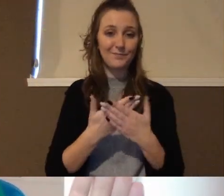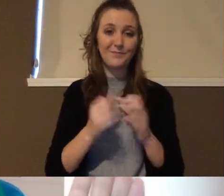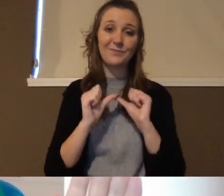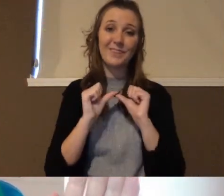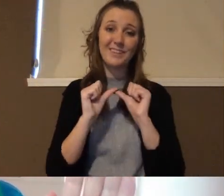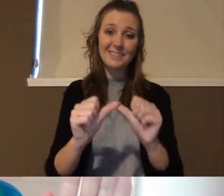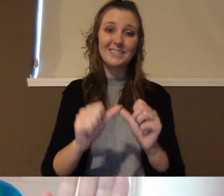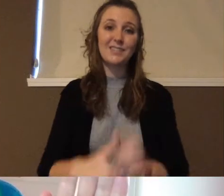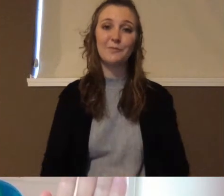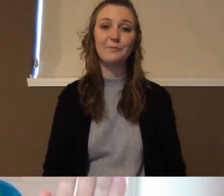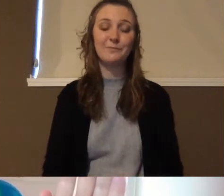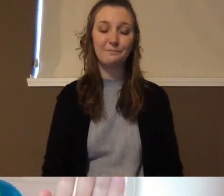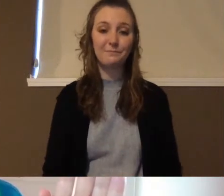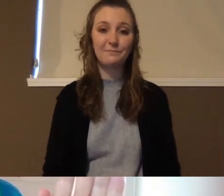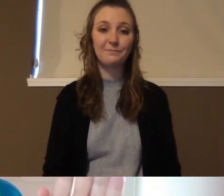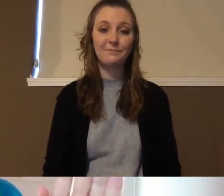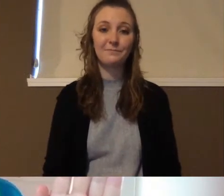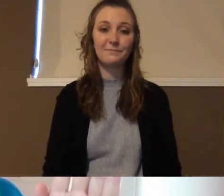Continue.